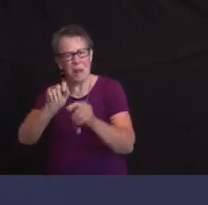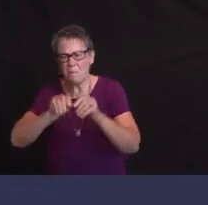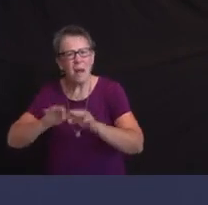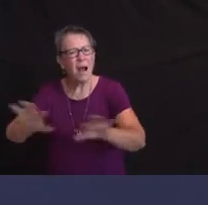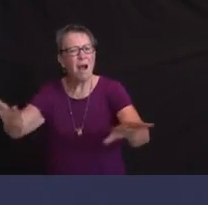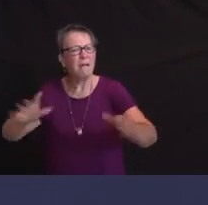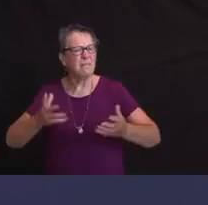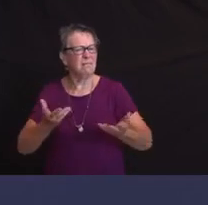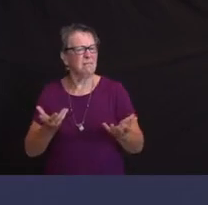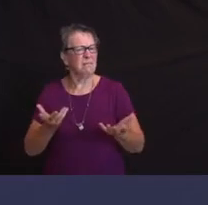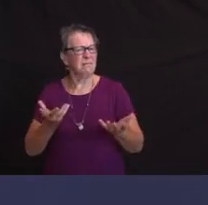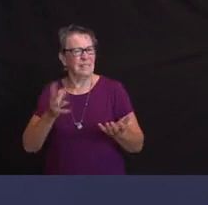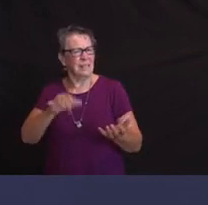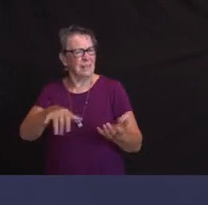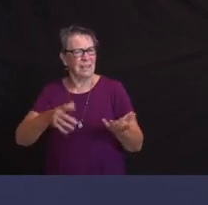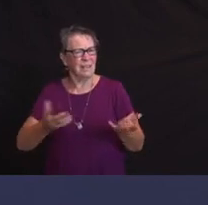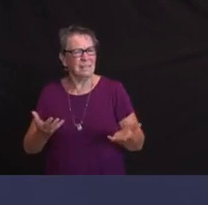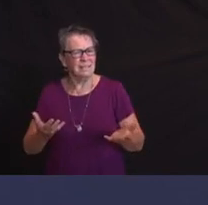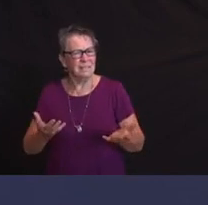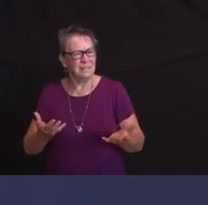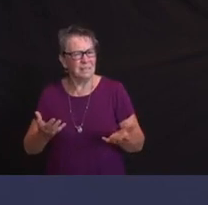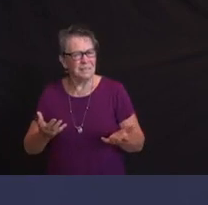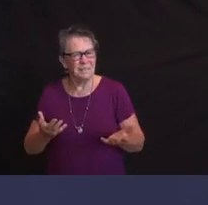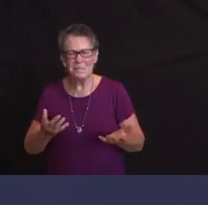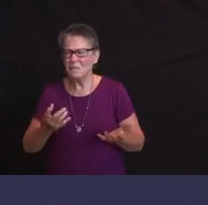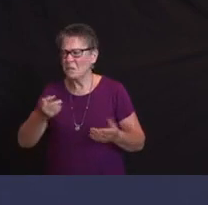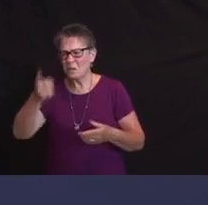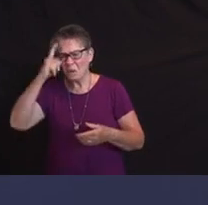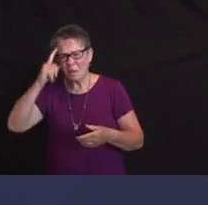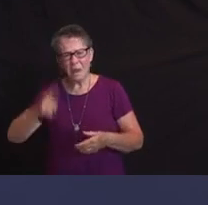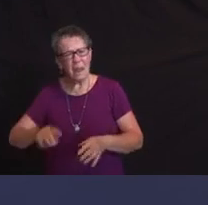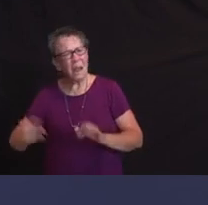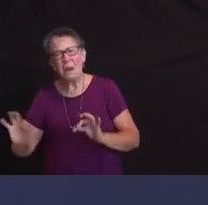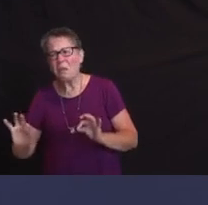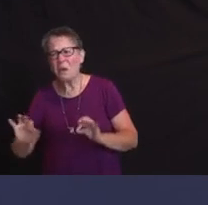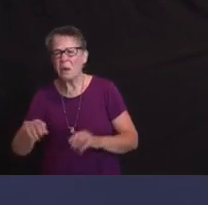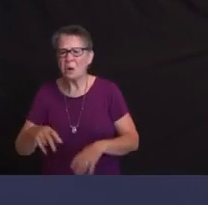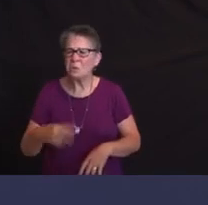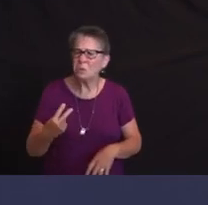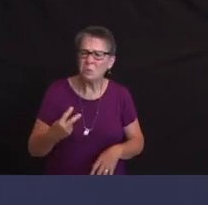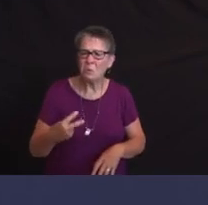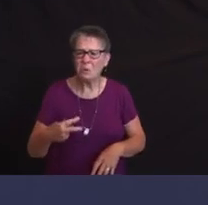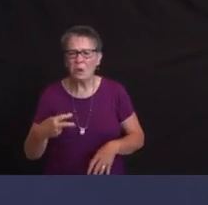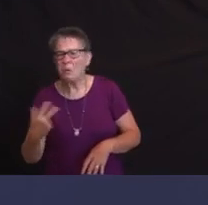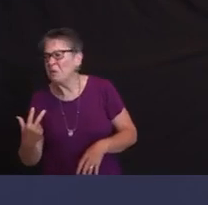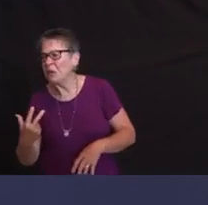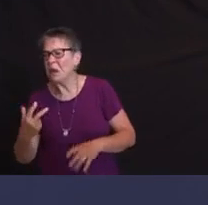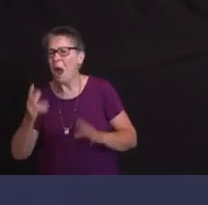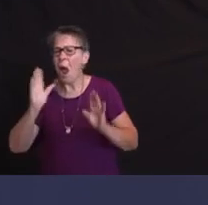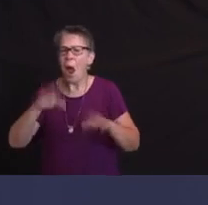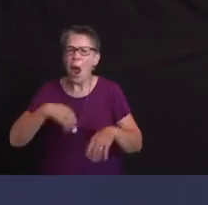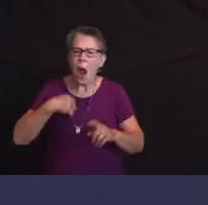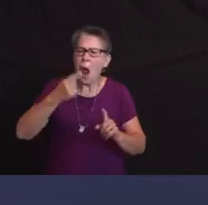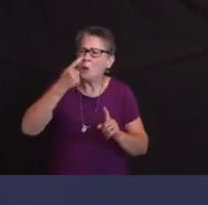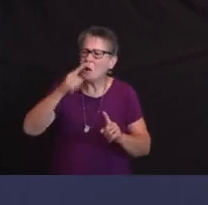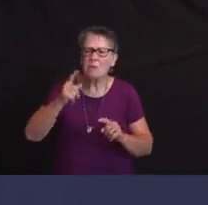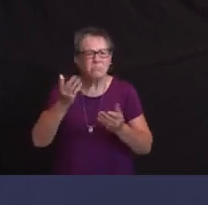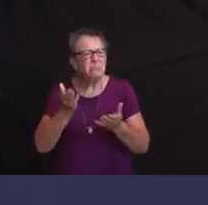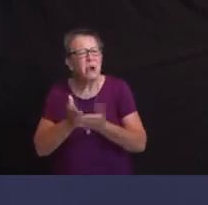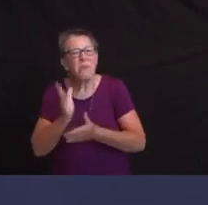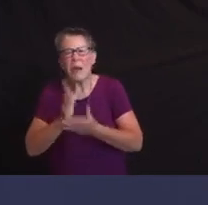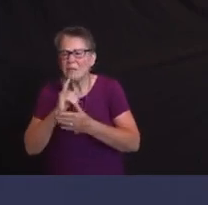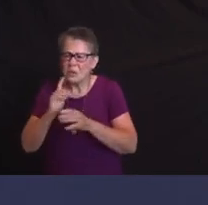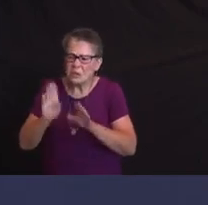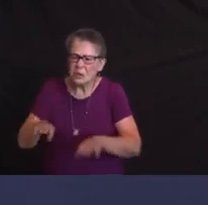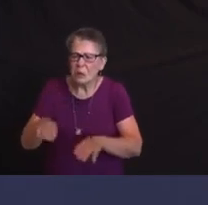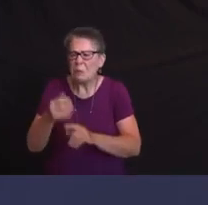landing in the ICU or dying from COVID. They won't say it out loud, but it's exactly what they are saying,